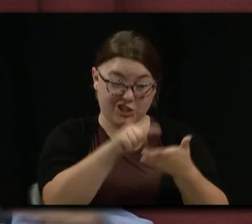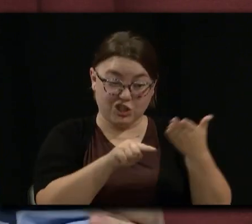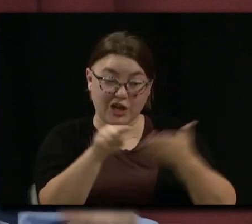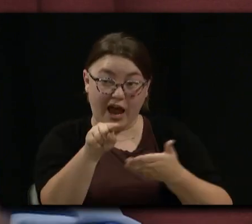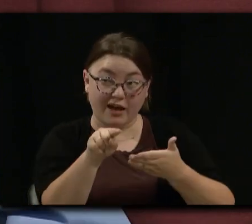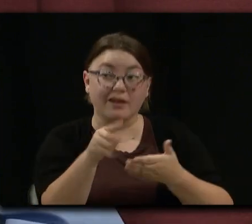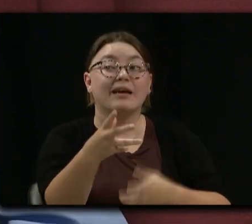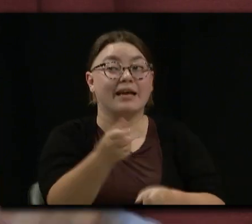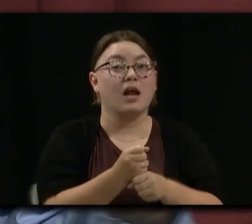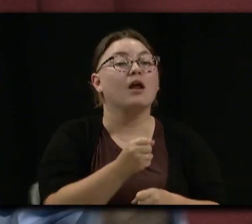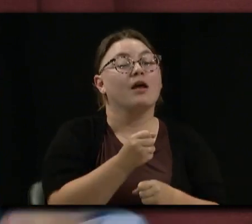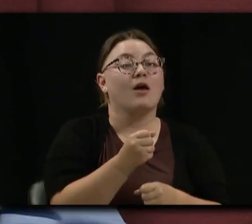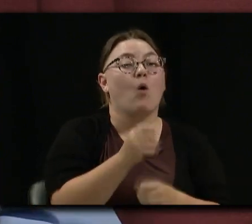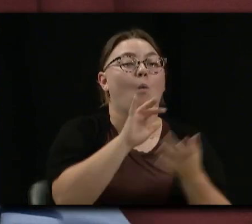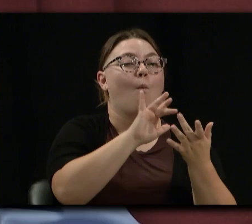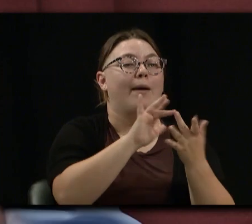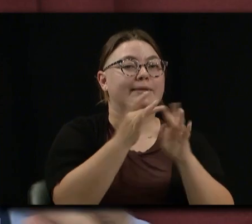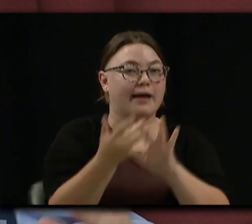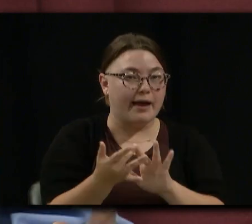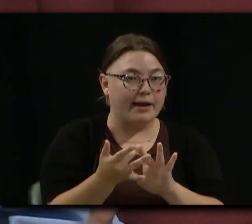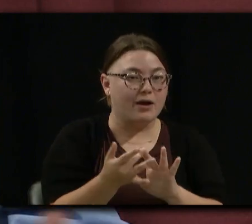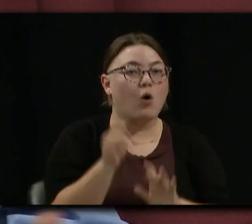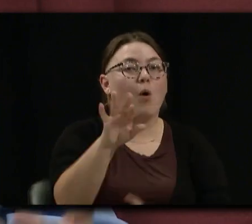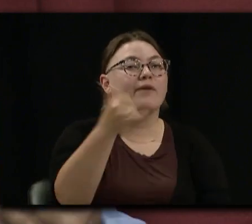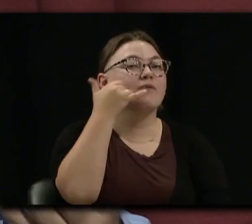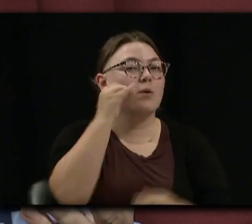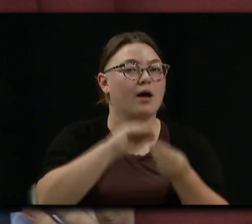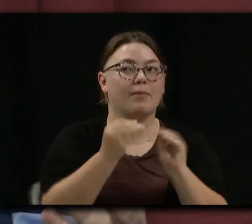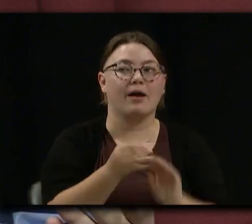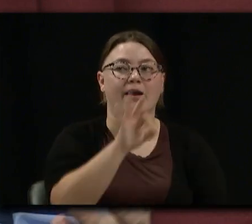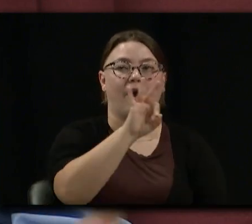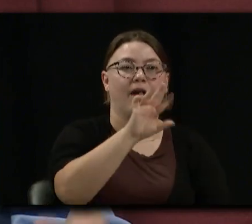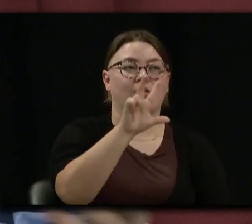website, or give us a call, and that phone number is